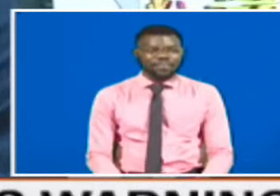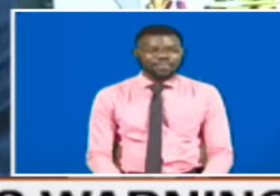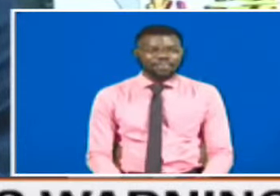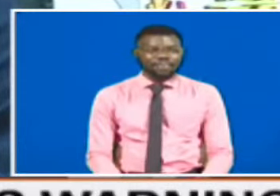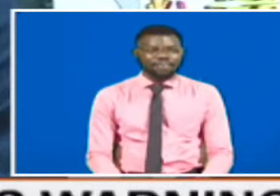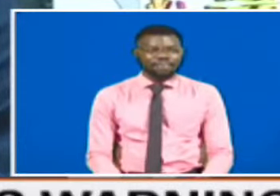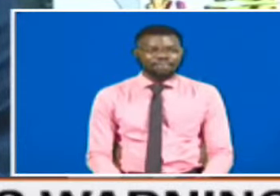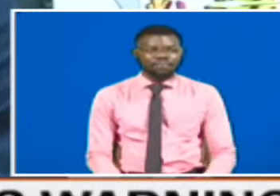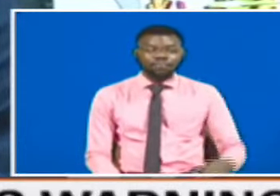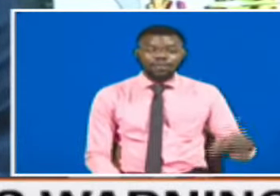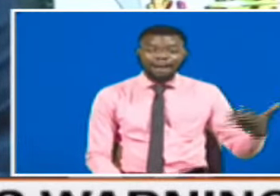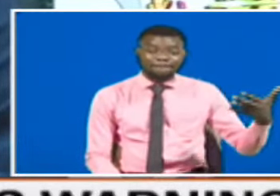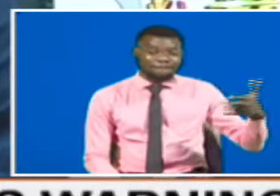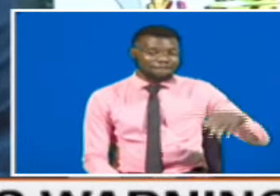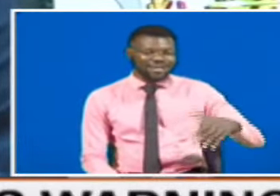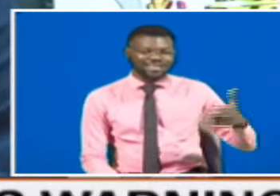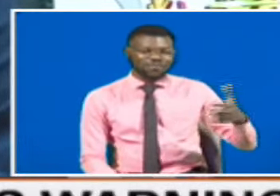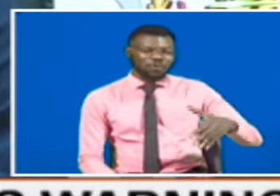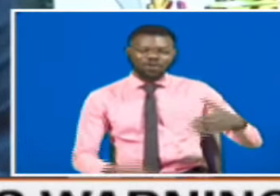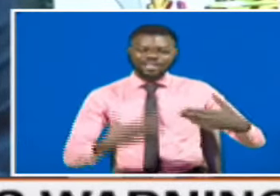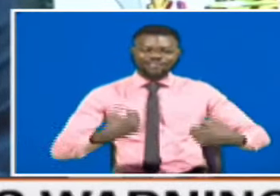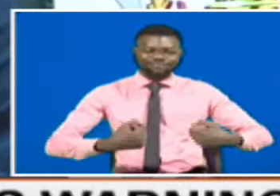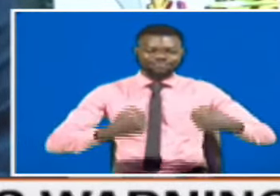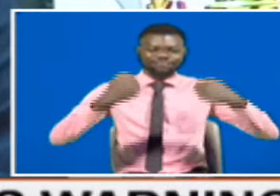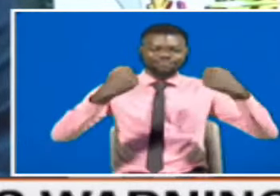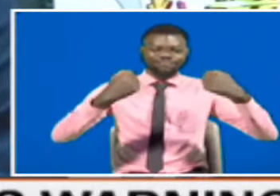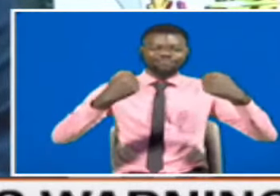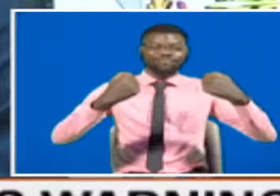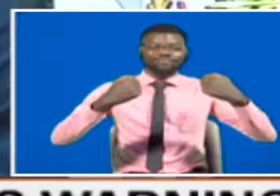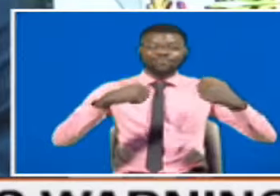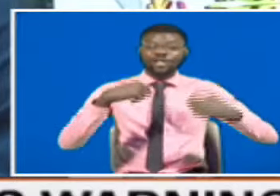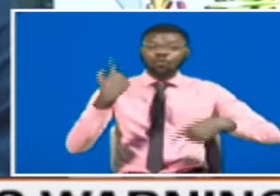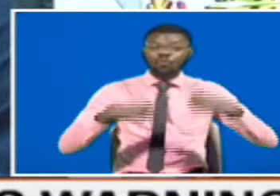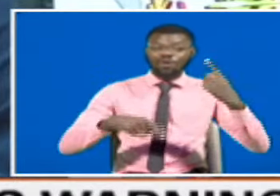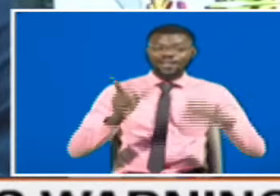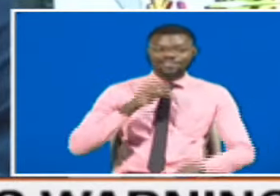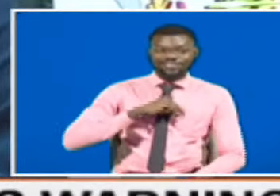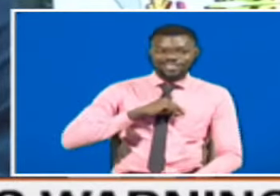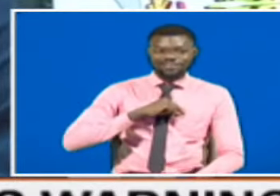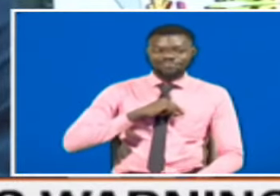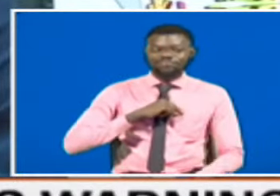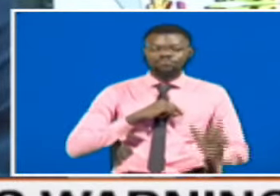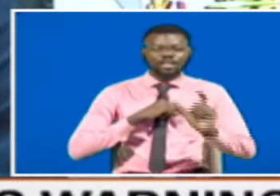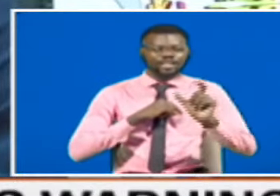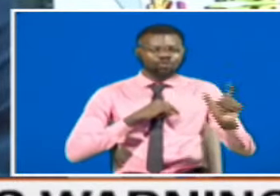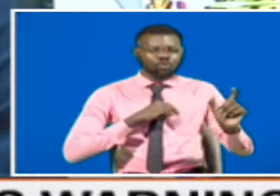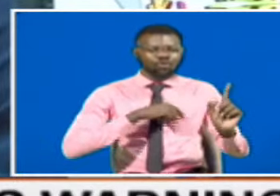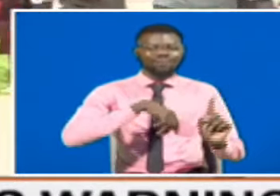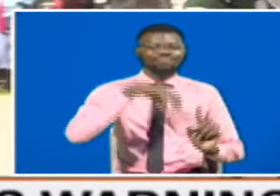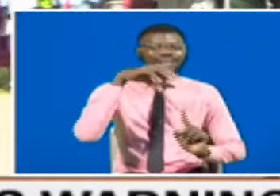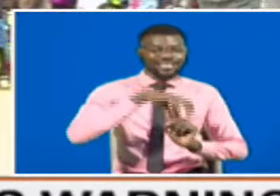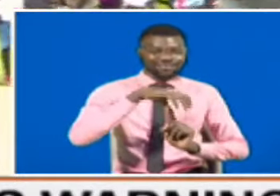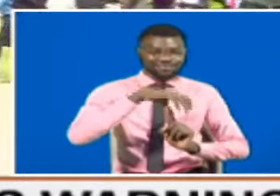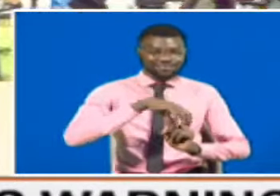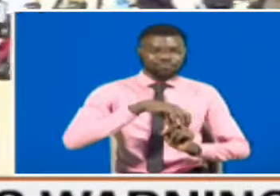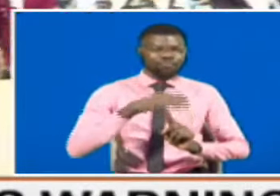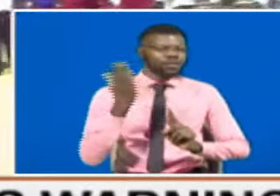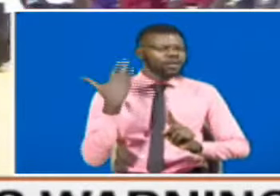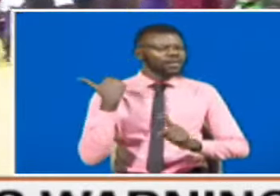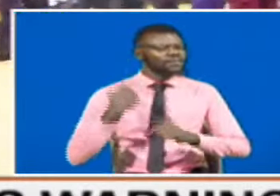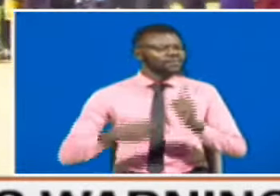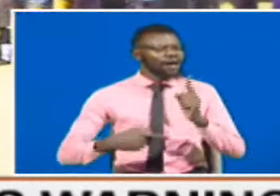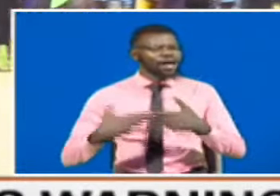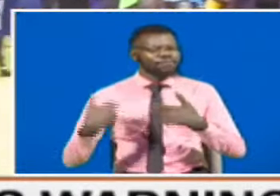the basketball trophy, the regional championship. Last year we played